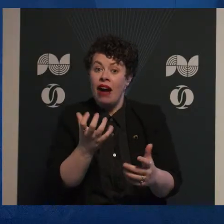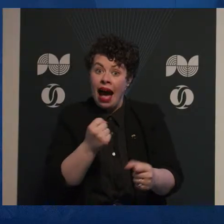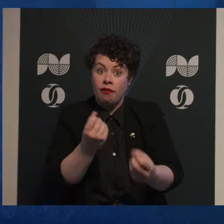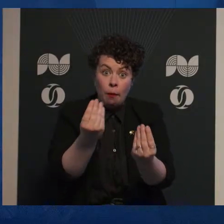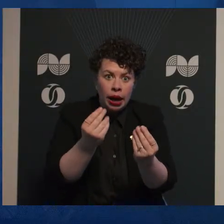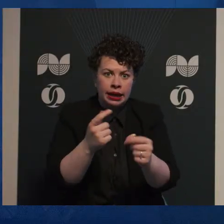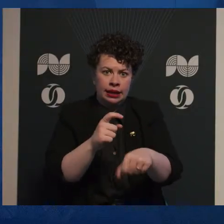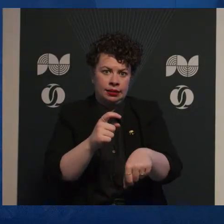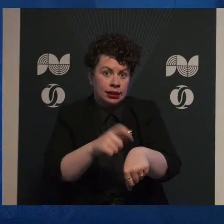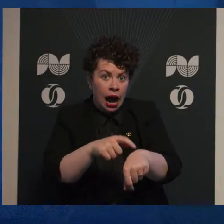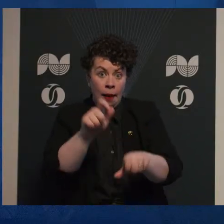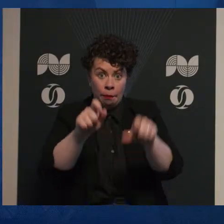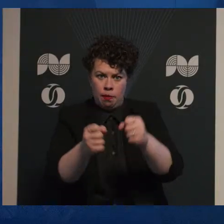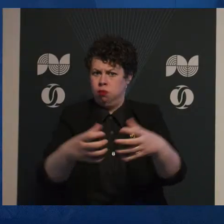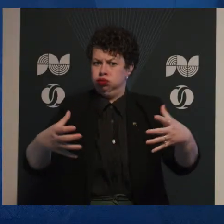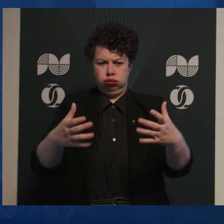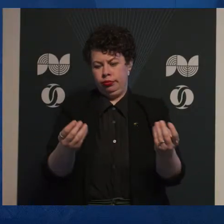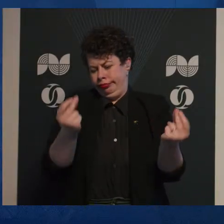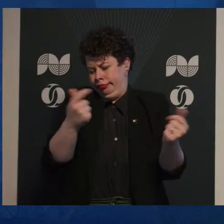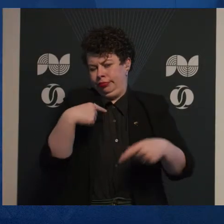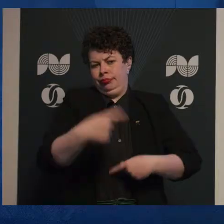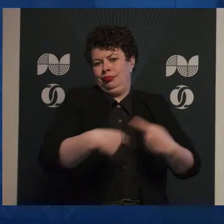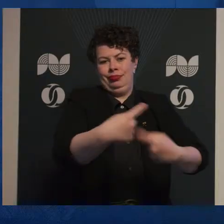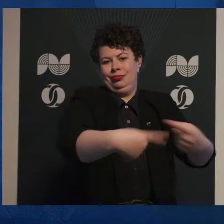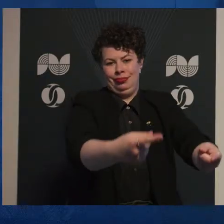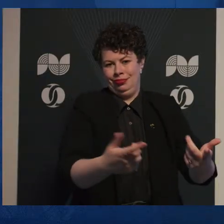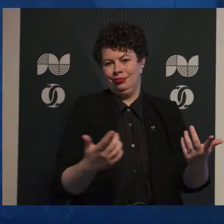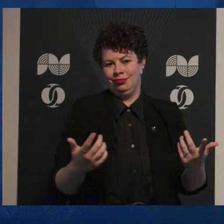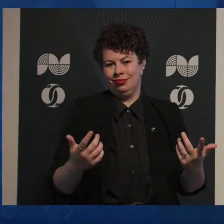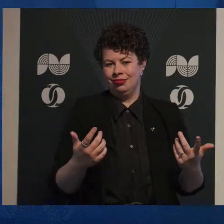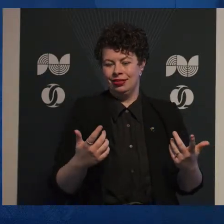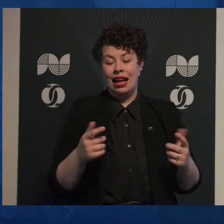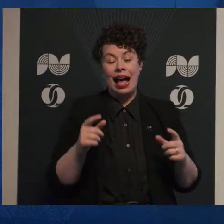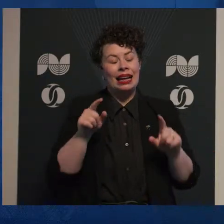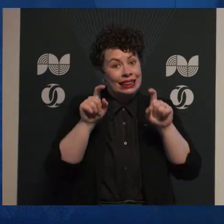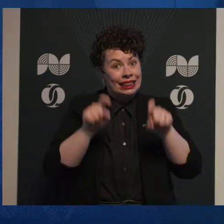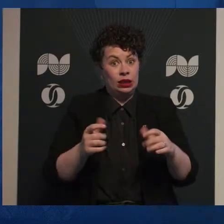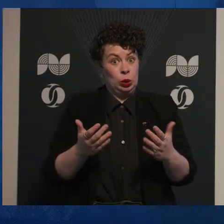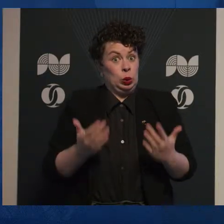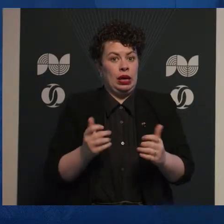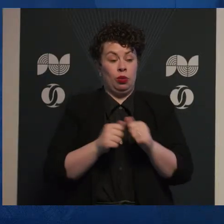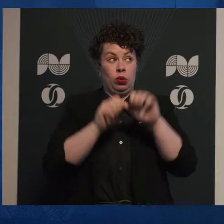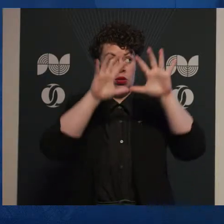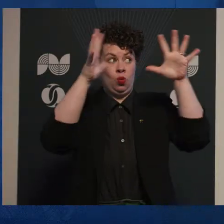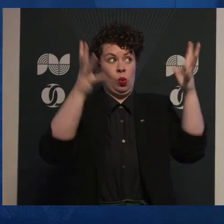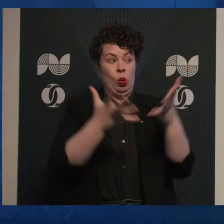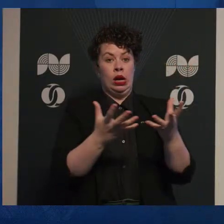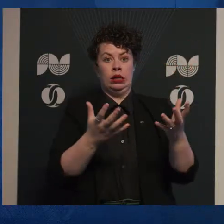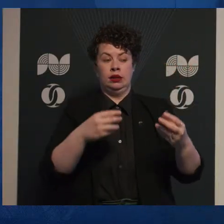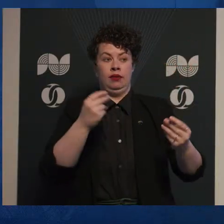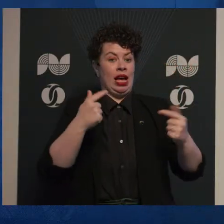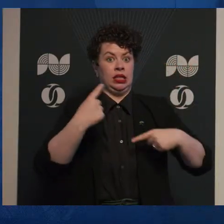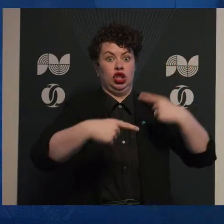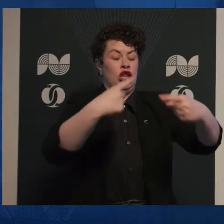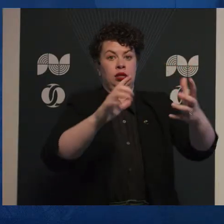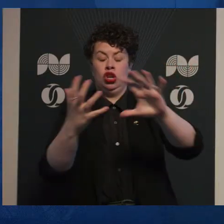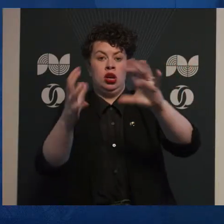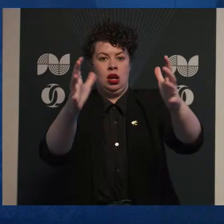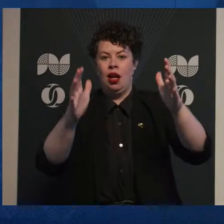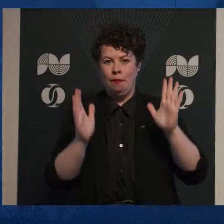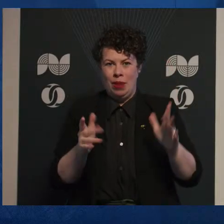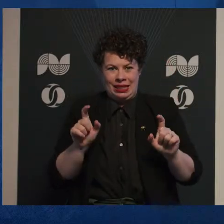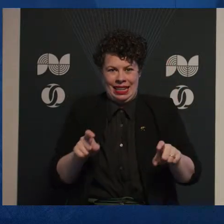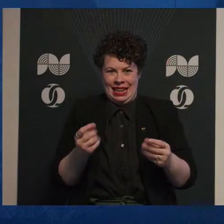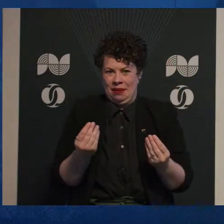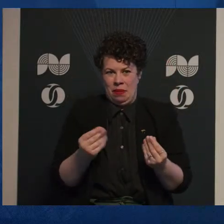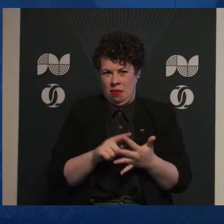projects at the speed that is necessary today, especially with everything with geopolitics and the economy moving so fast and shifting so fast. I almost